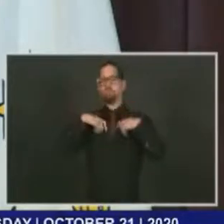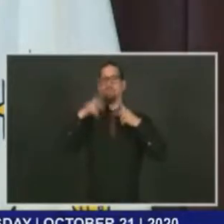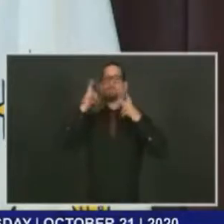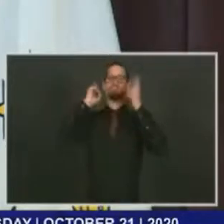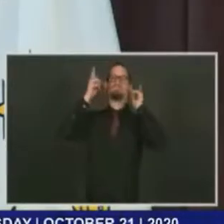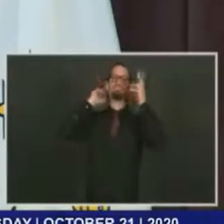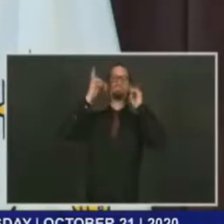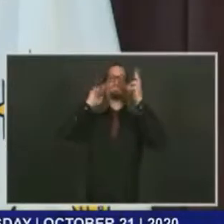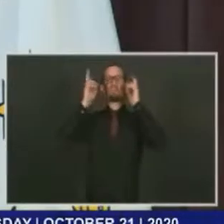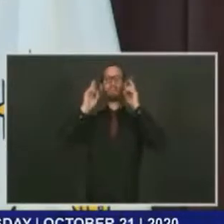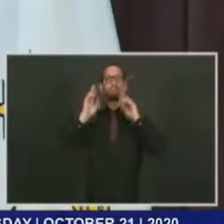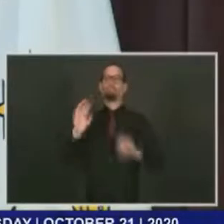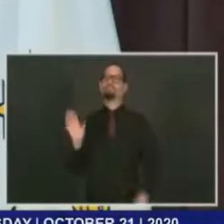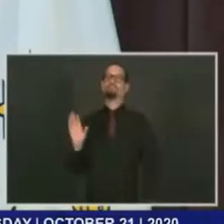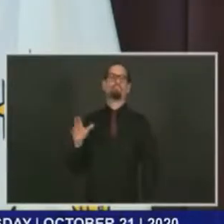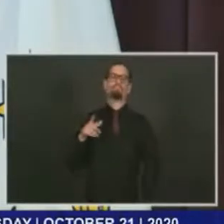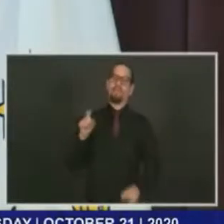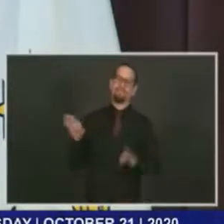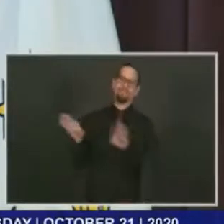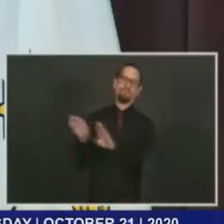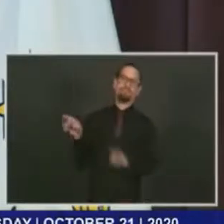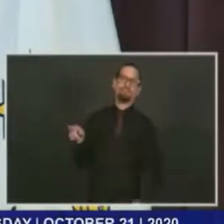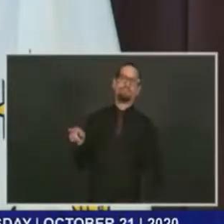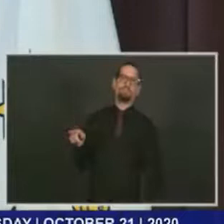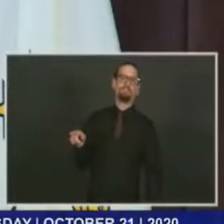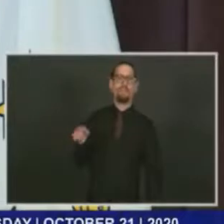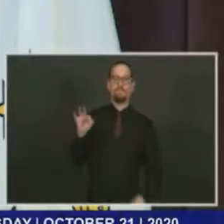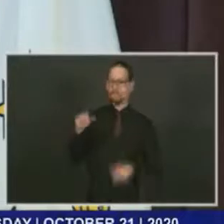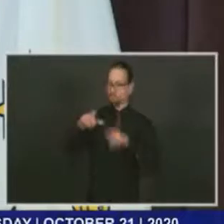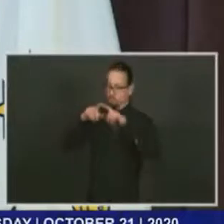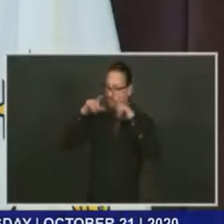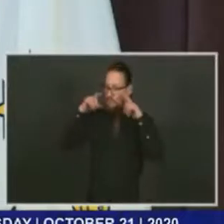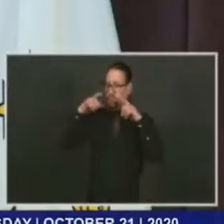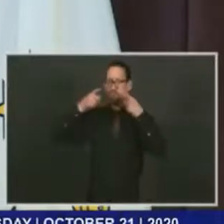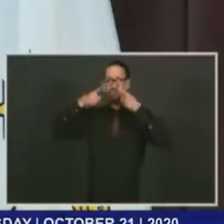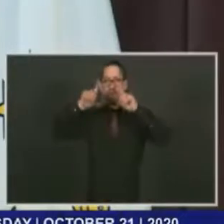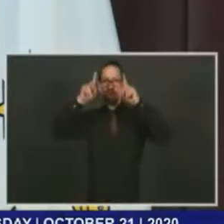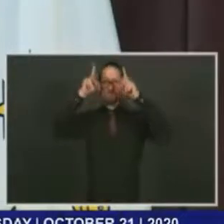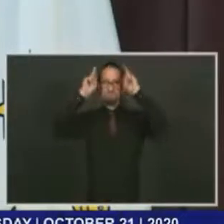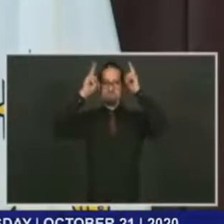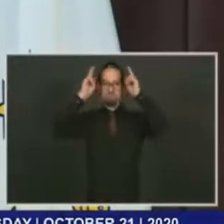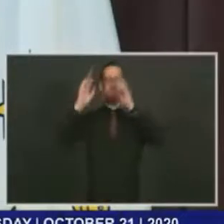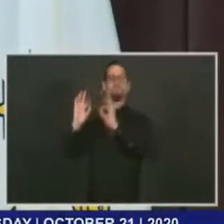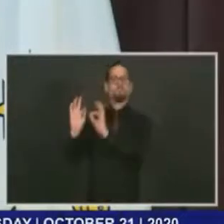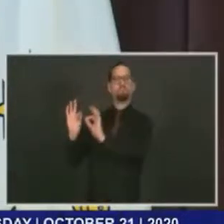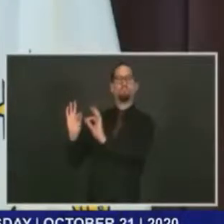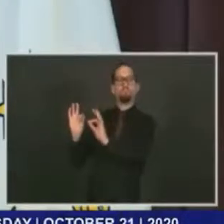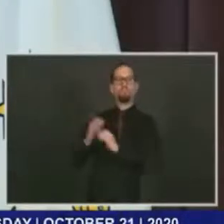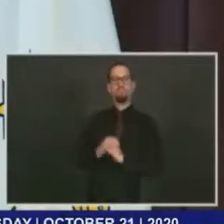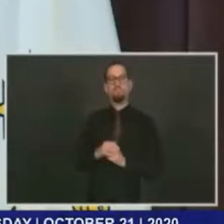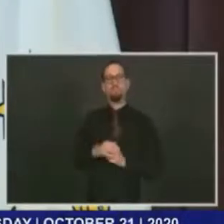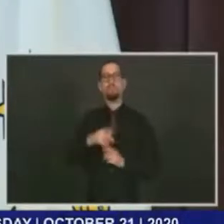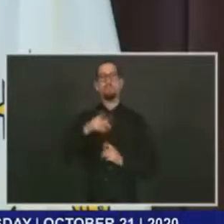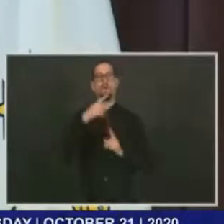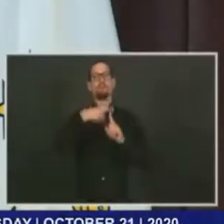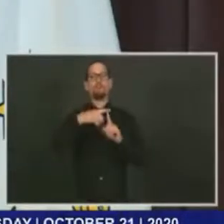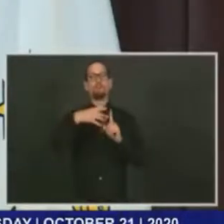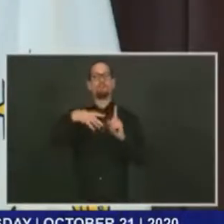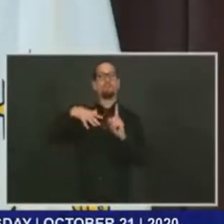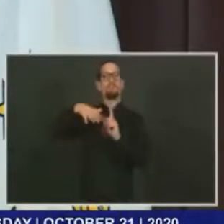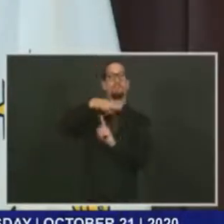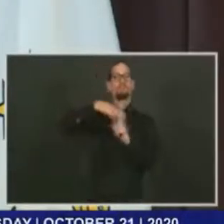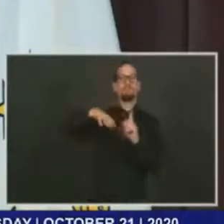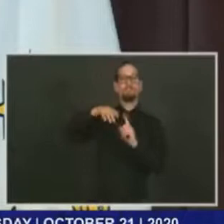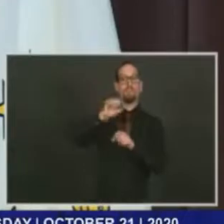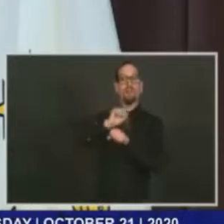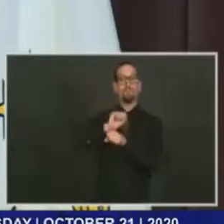It's too critical right now. In an office setting where employees are not wearing masks in common